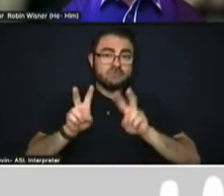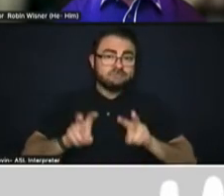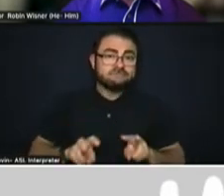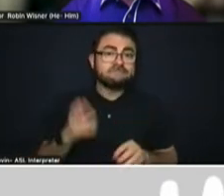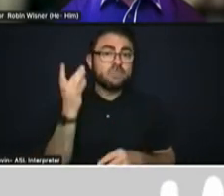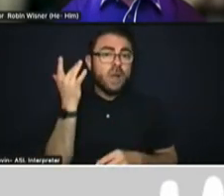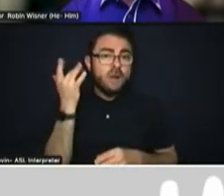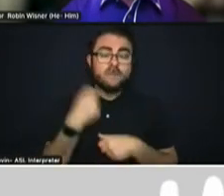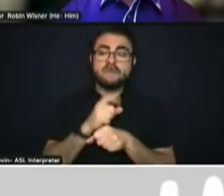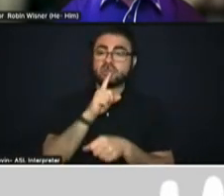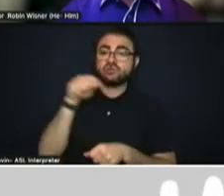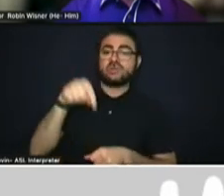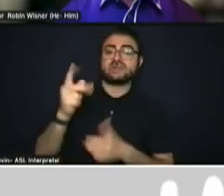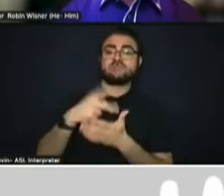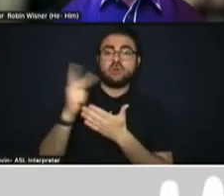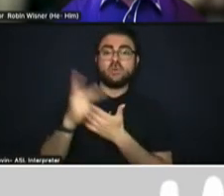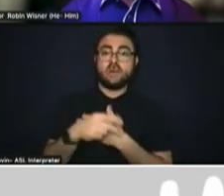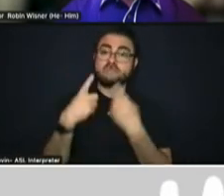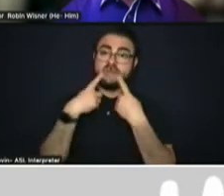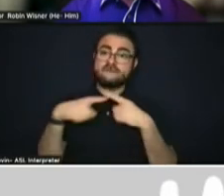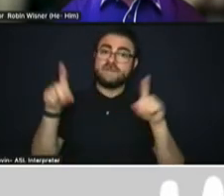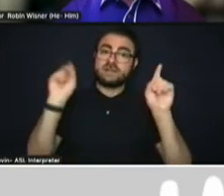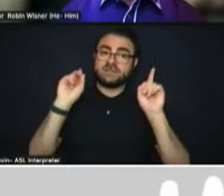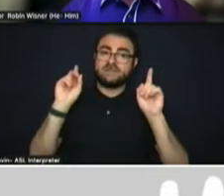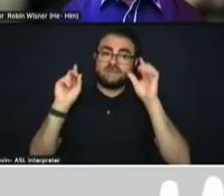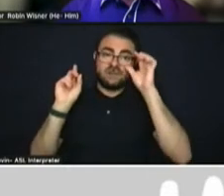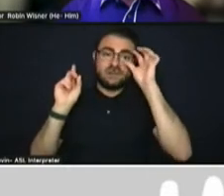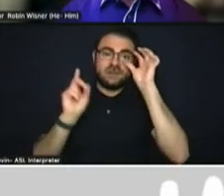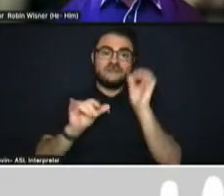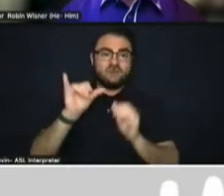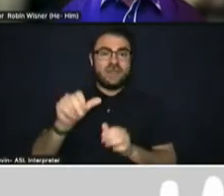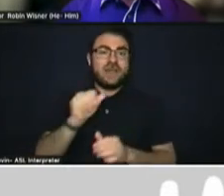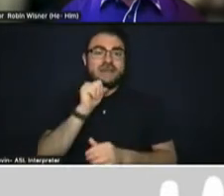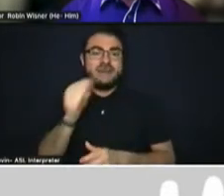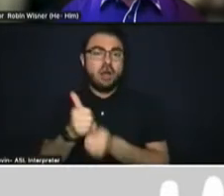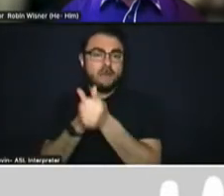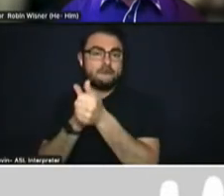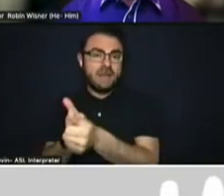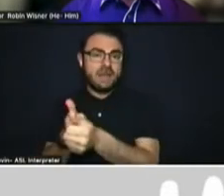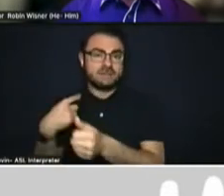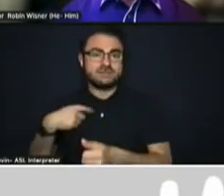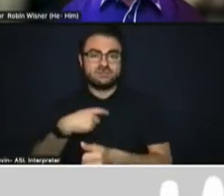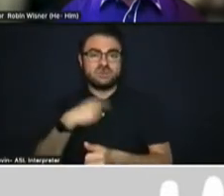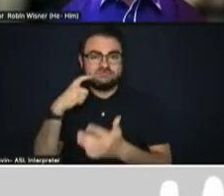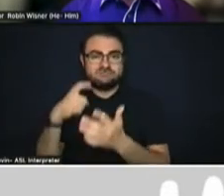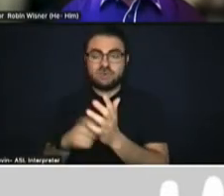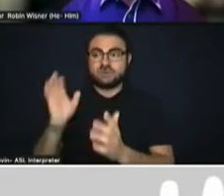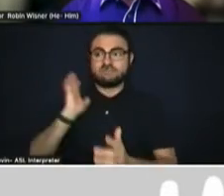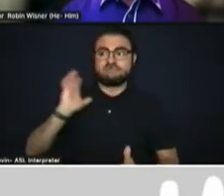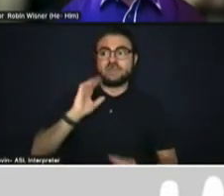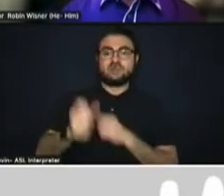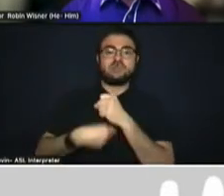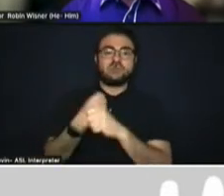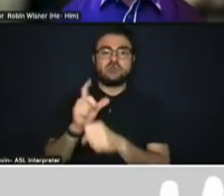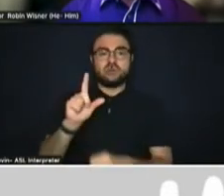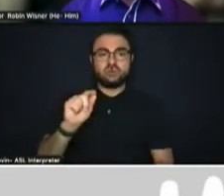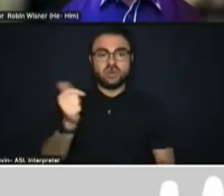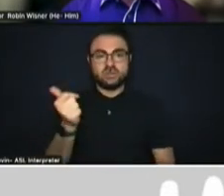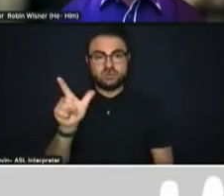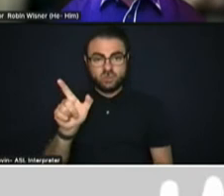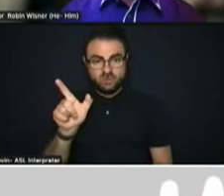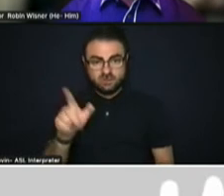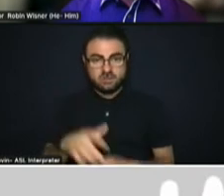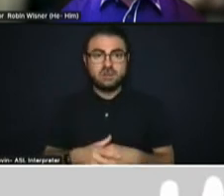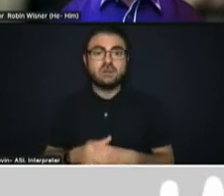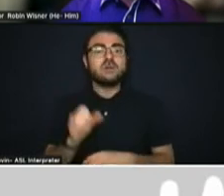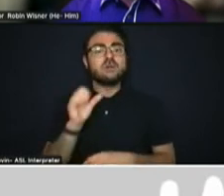an effective remedy for the non-compliance that we noticed back in 2021. And so in regards to that,